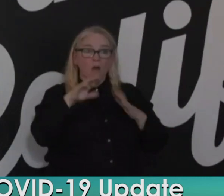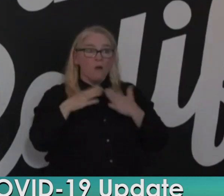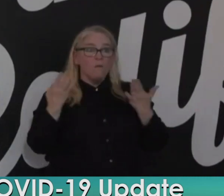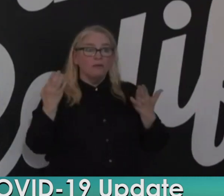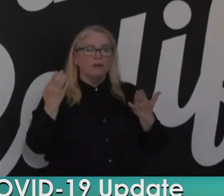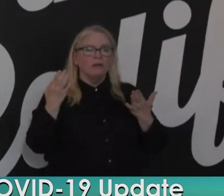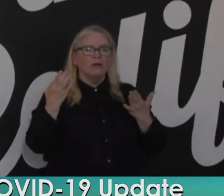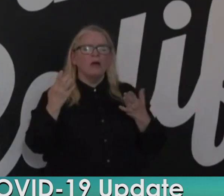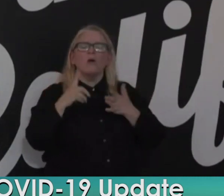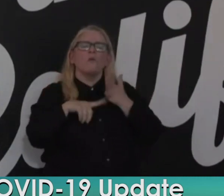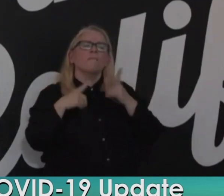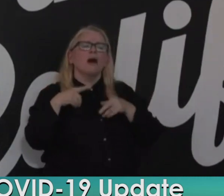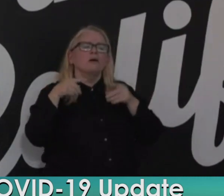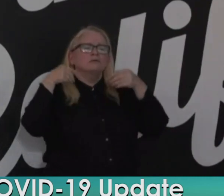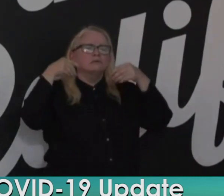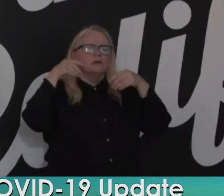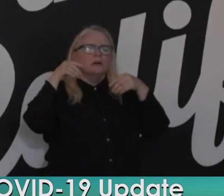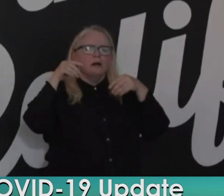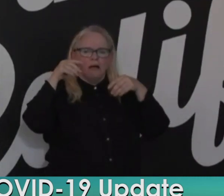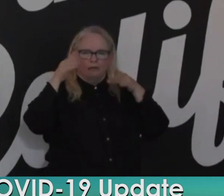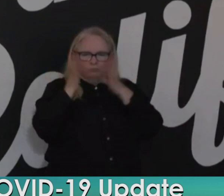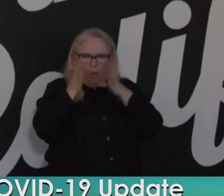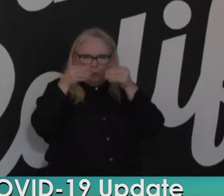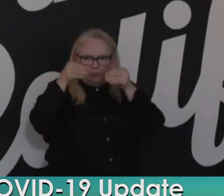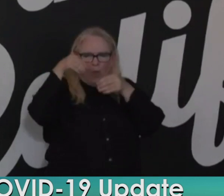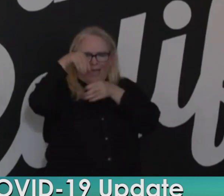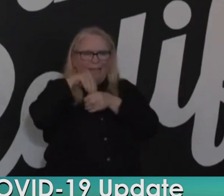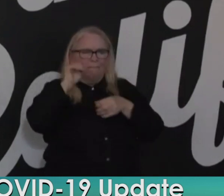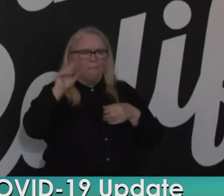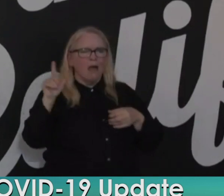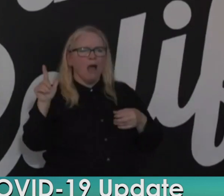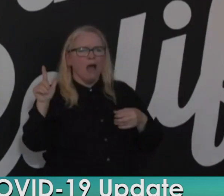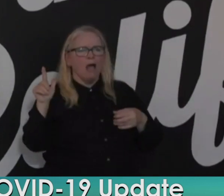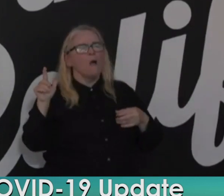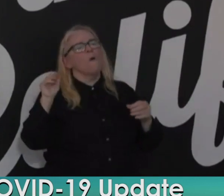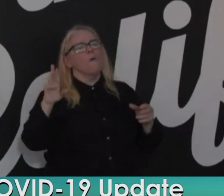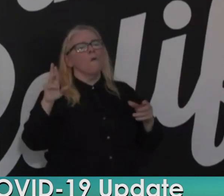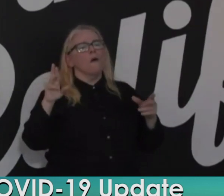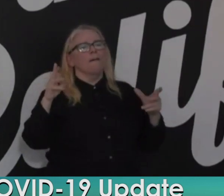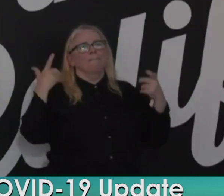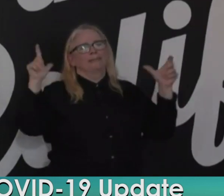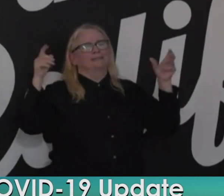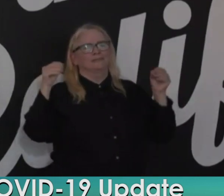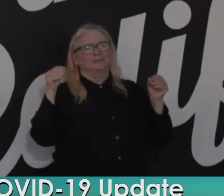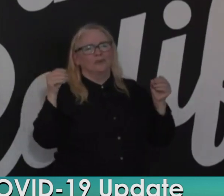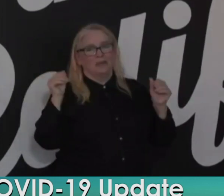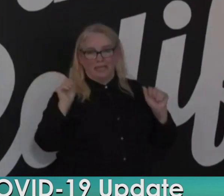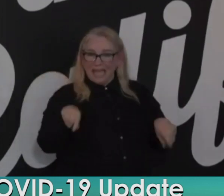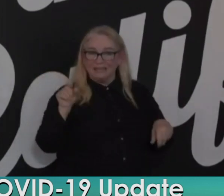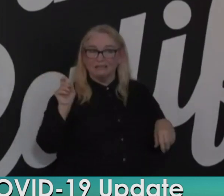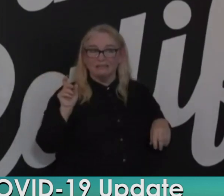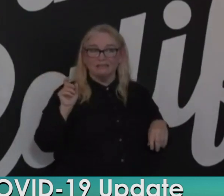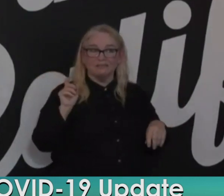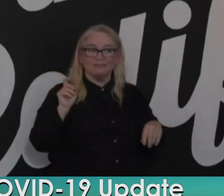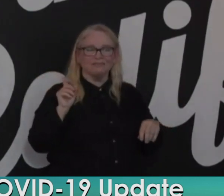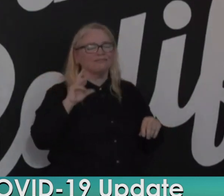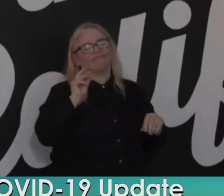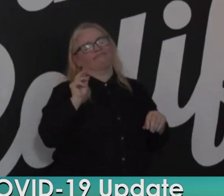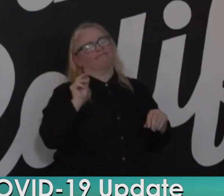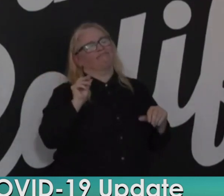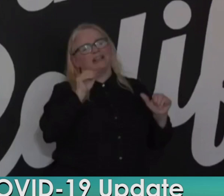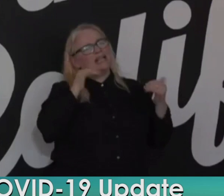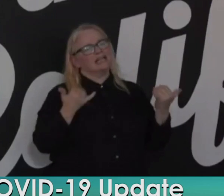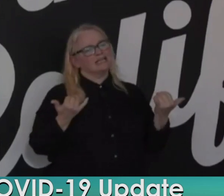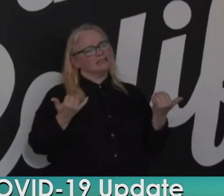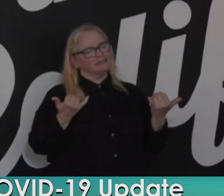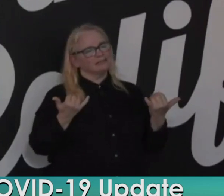strip malls? Yeah, not in this first phase. We're going to be working with the counties on local variances, and that's the conversation we're